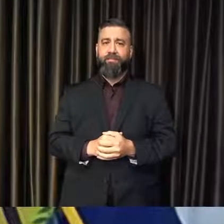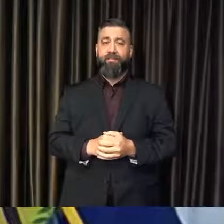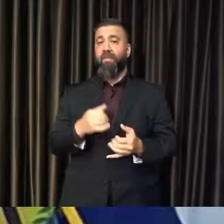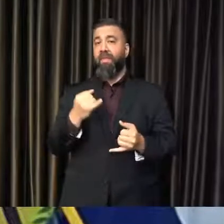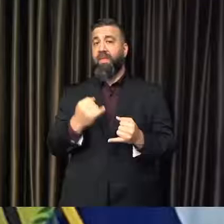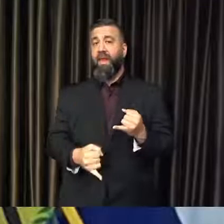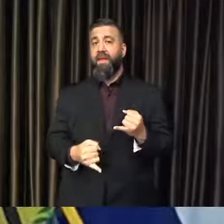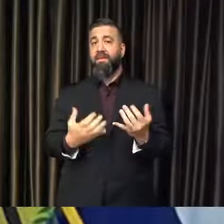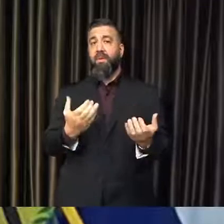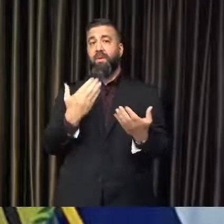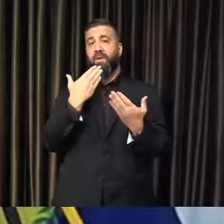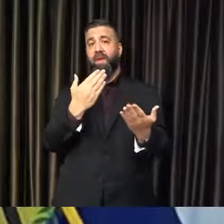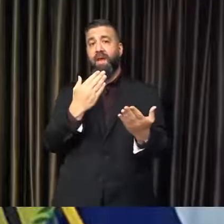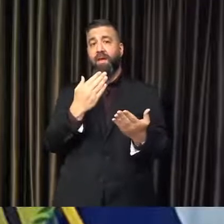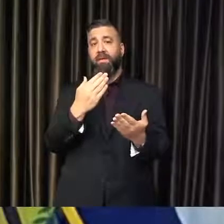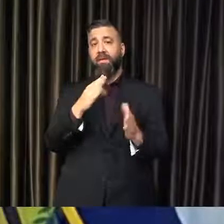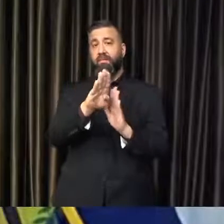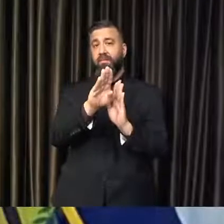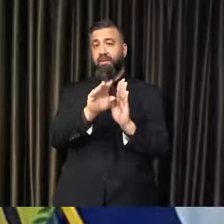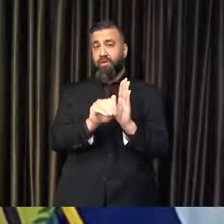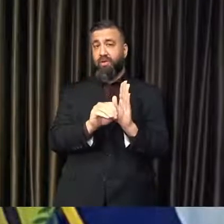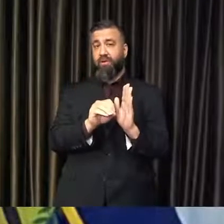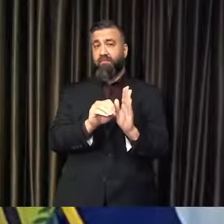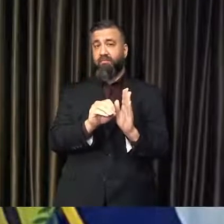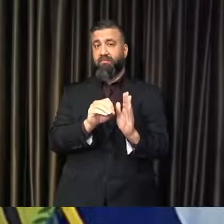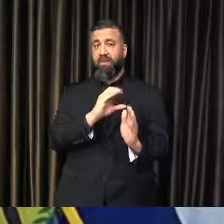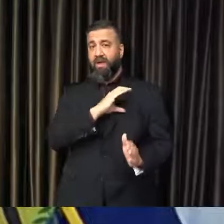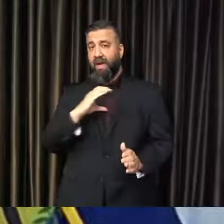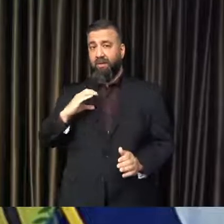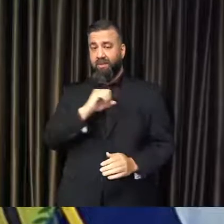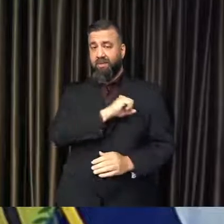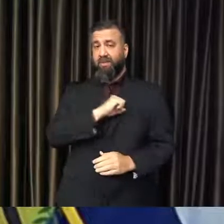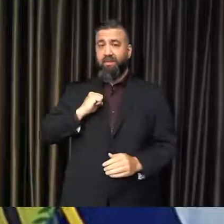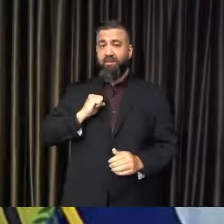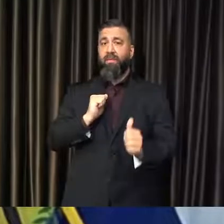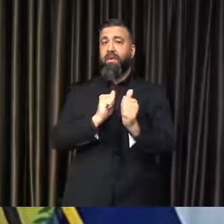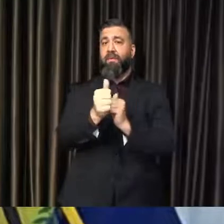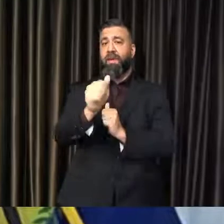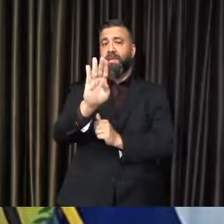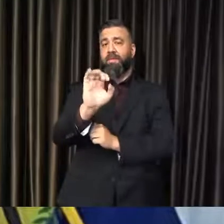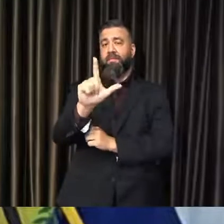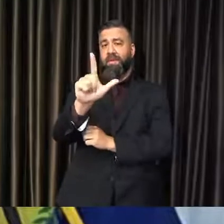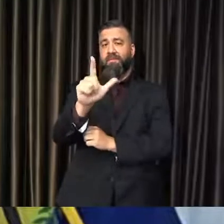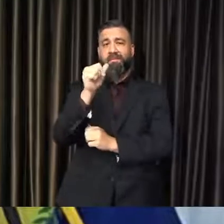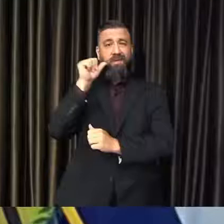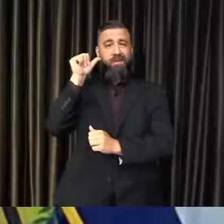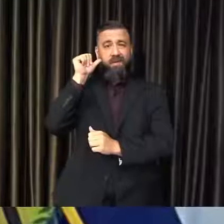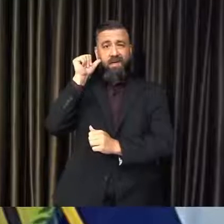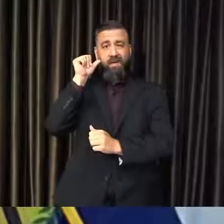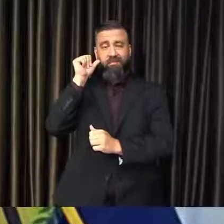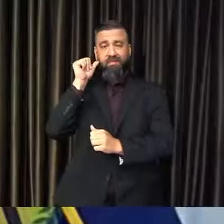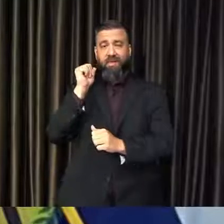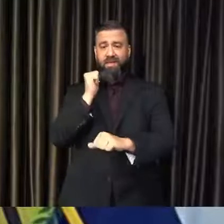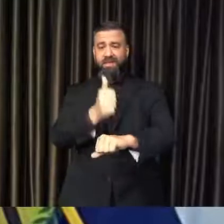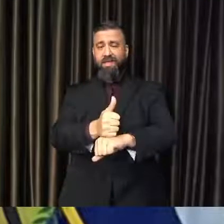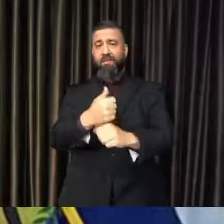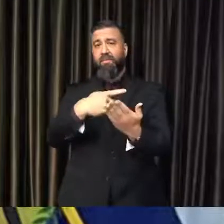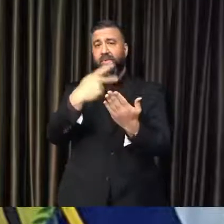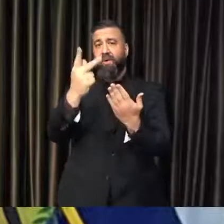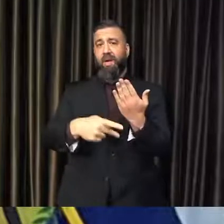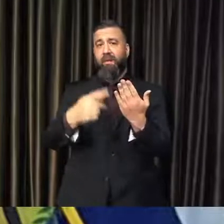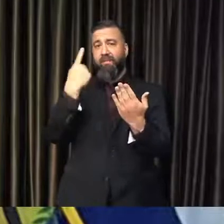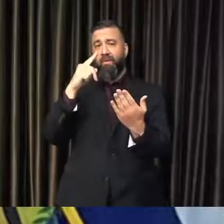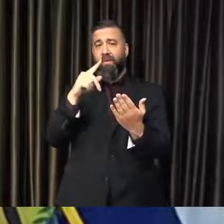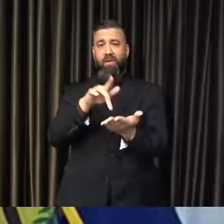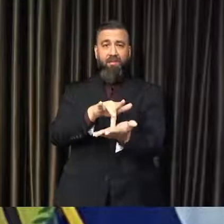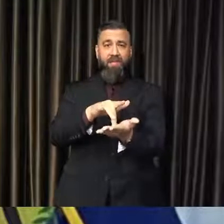Finally, I'd like to thank the Missouri Legislature for passing a bill yesterday that creates a statewide prescription drug monitoring program. This